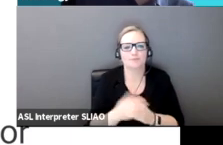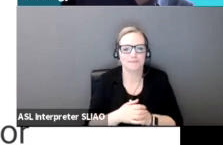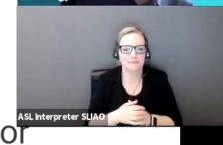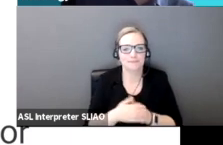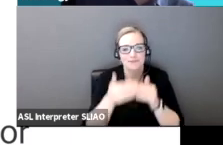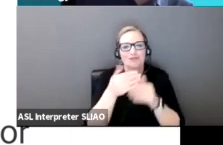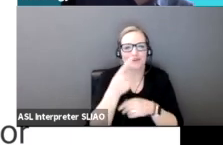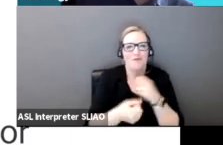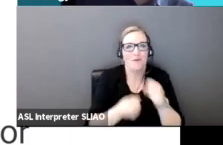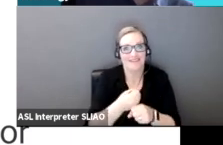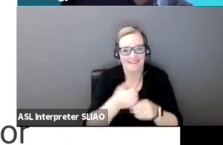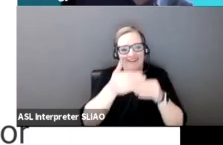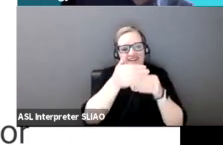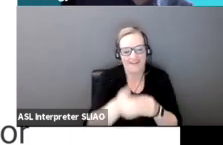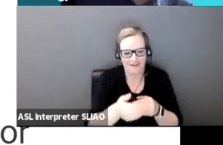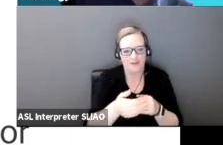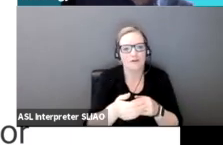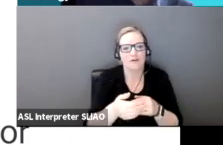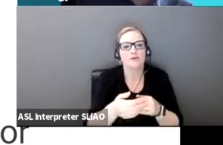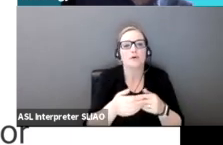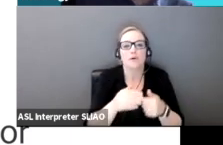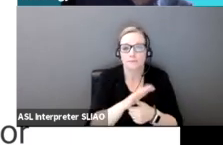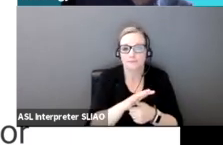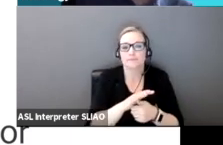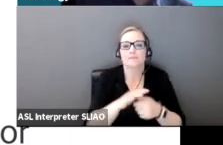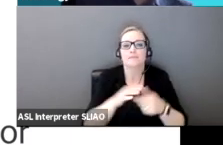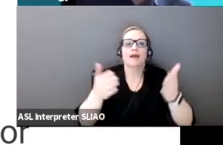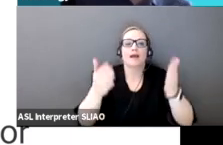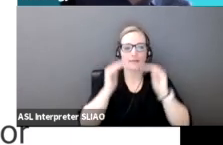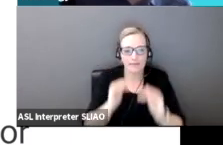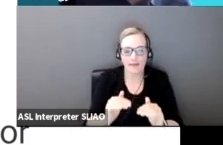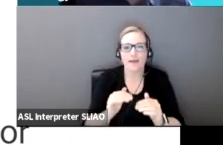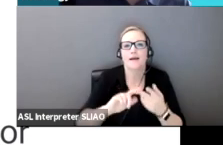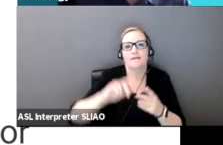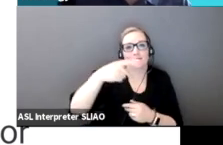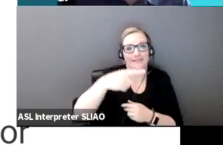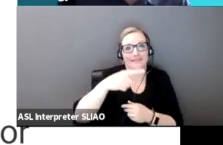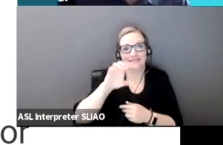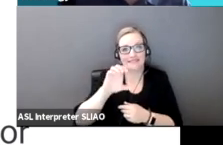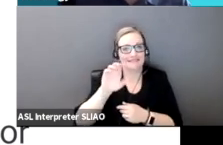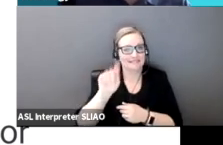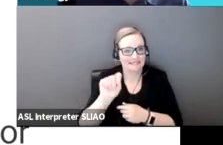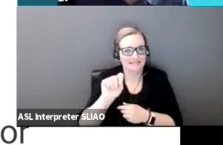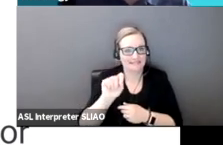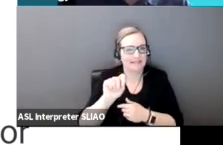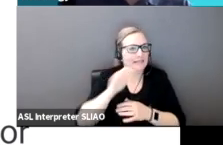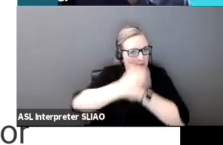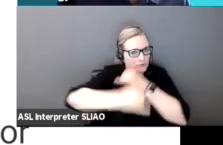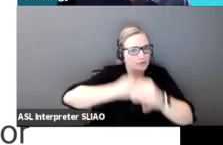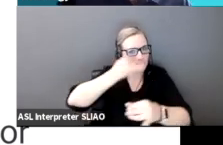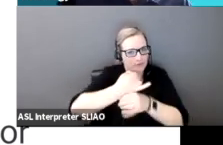And then there are patent cooperation treaty applications, the PCT, which is an international